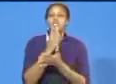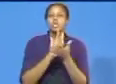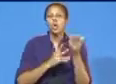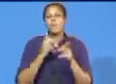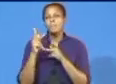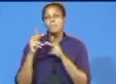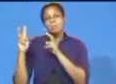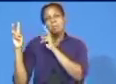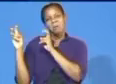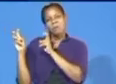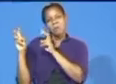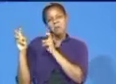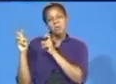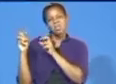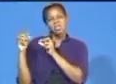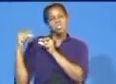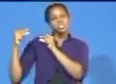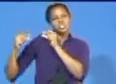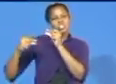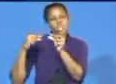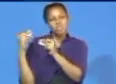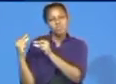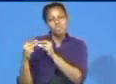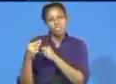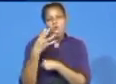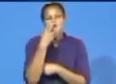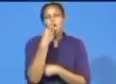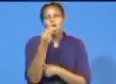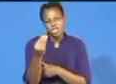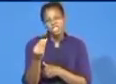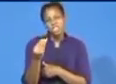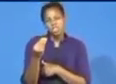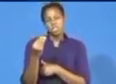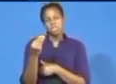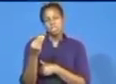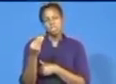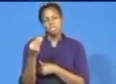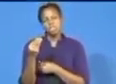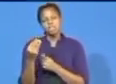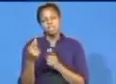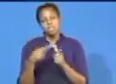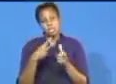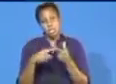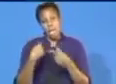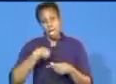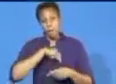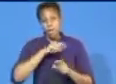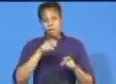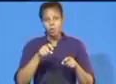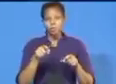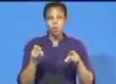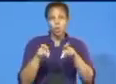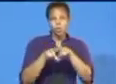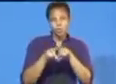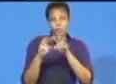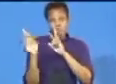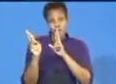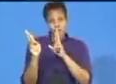called generational curses, then we must also be prepared to deal